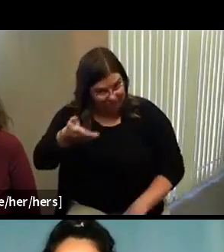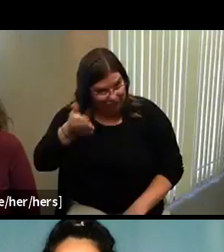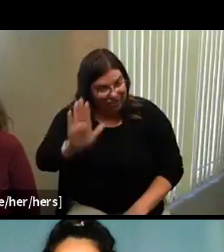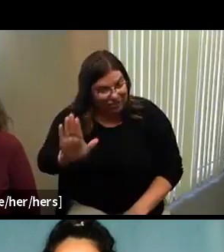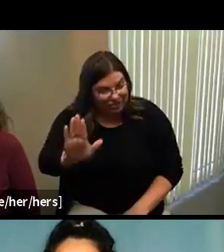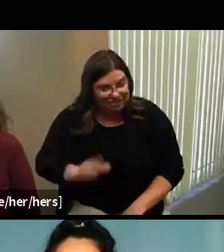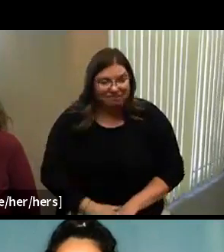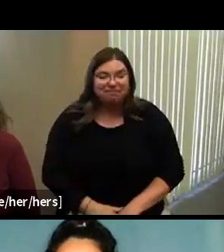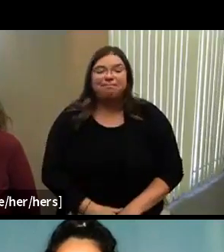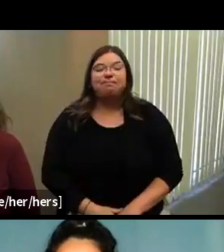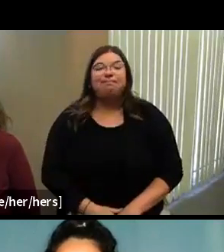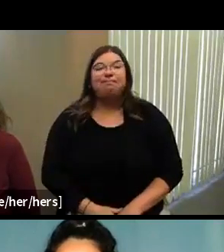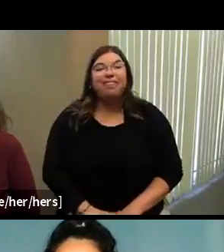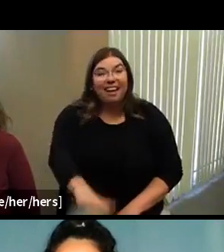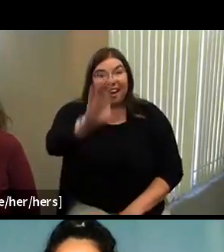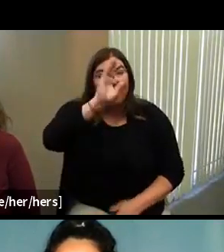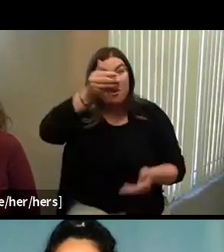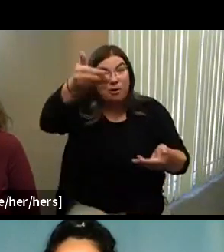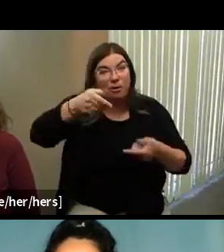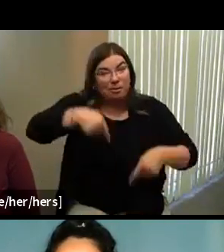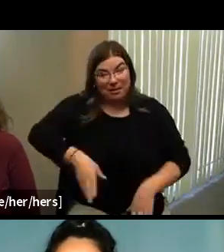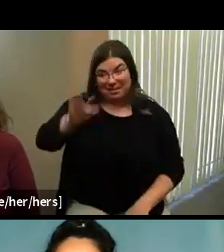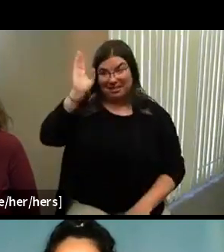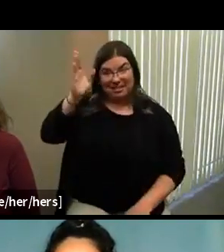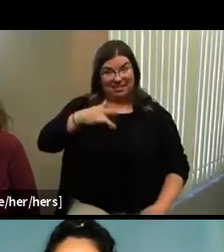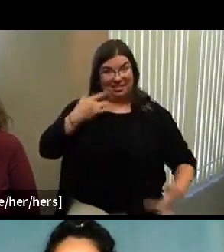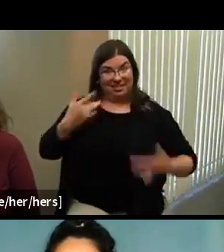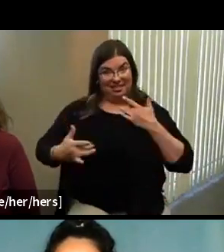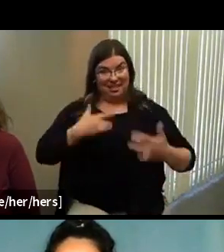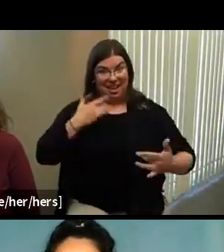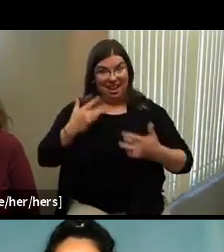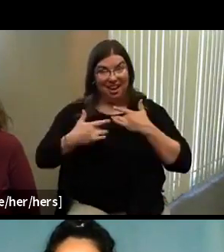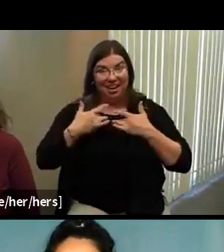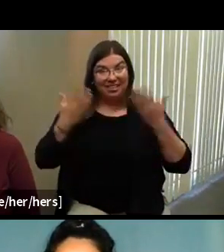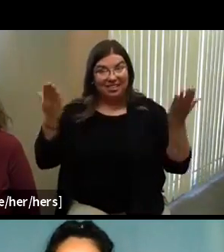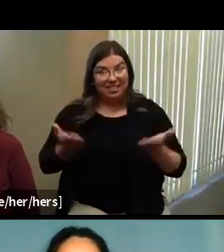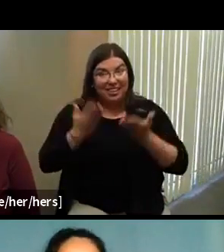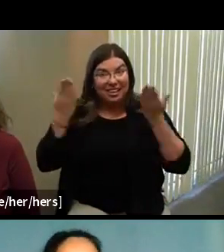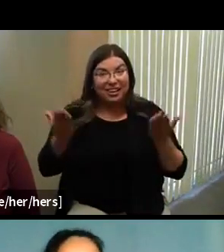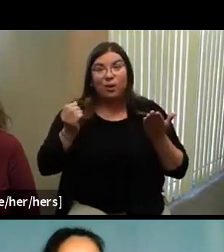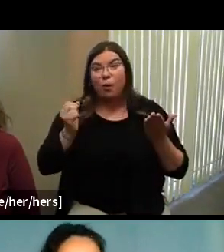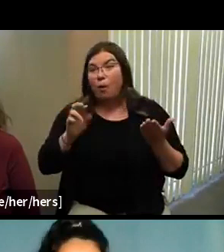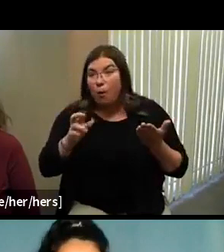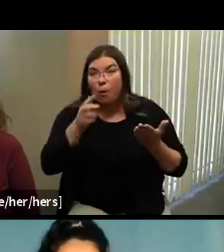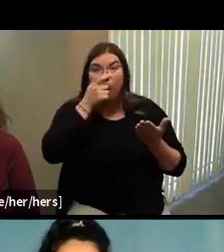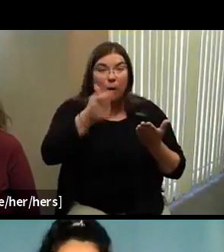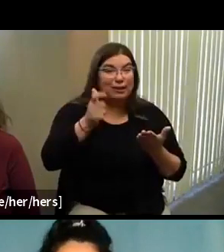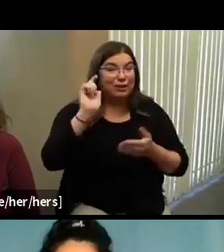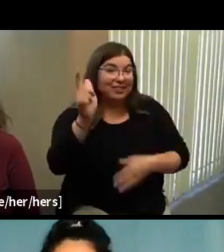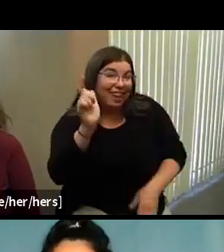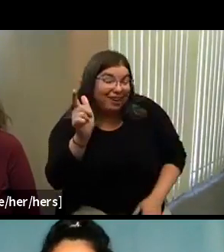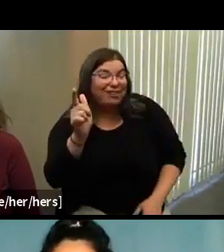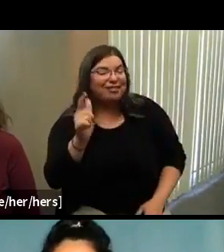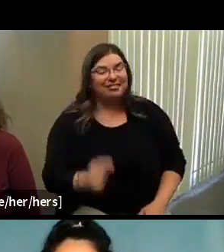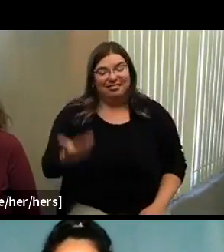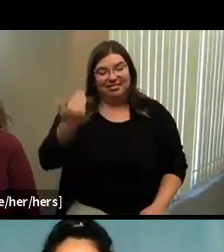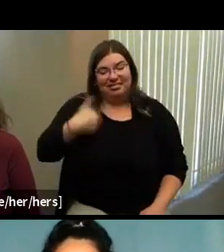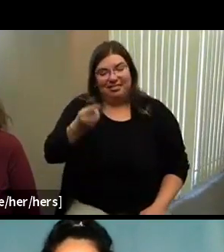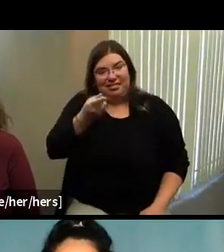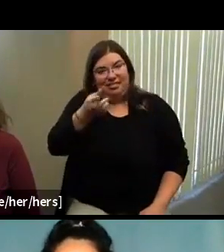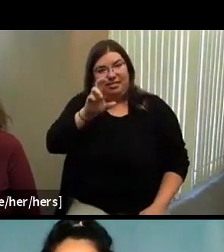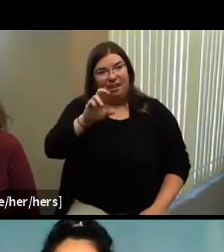welcome to this presentation. We're excited to have you here or watching us later on. I'm Dr. Bentley Sussman. I'm the